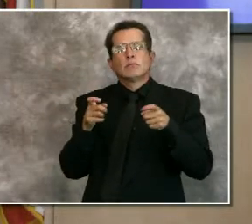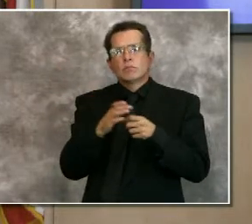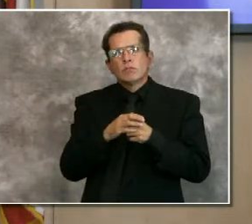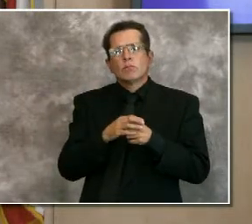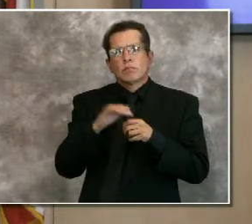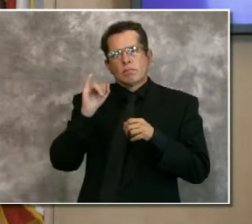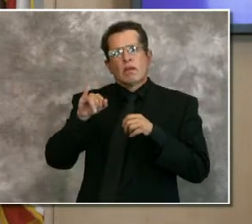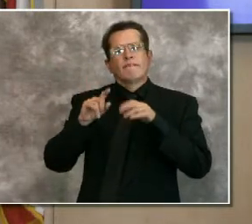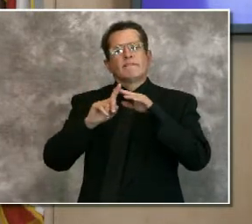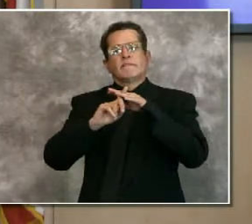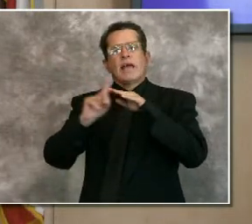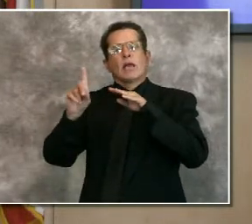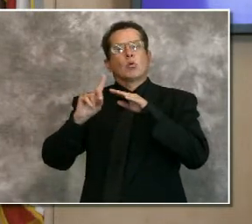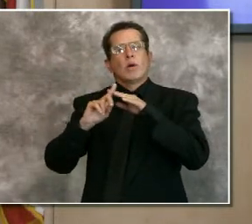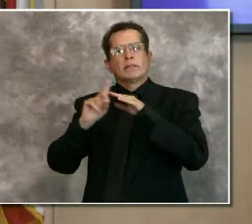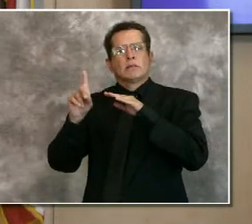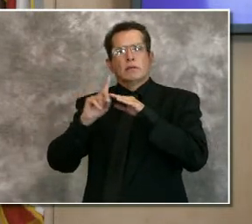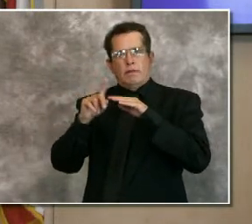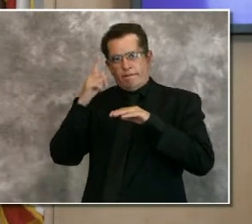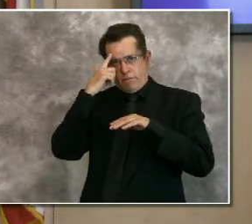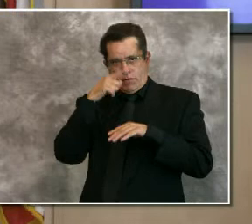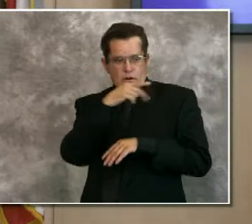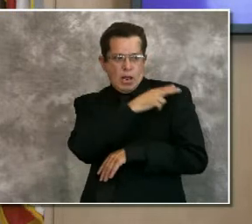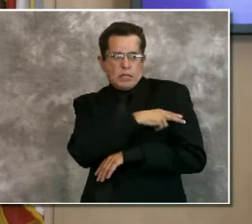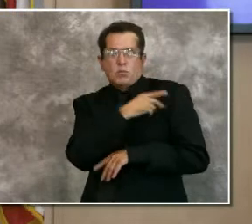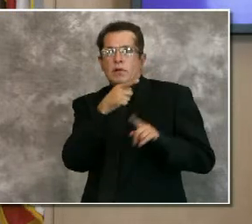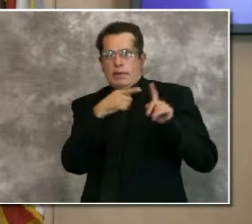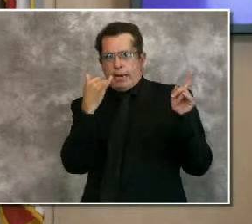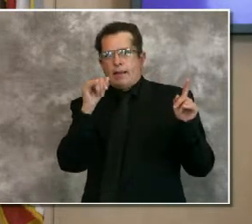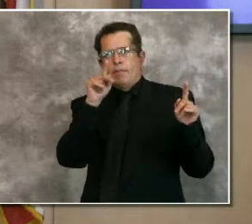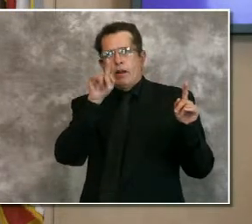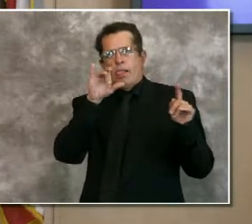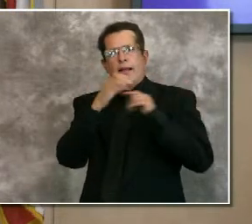evacuation of hospitalized patients from Imperial County